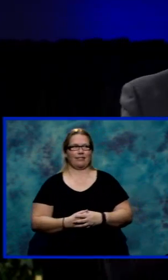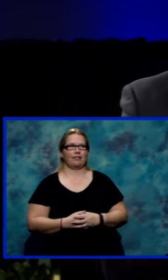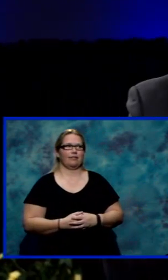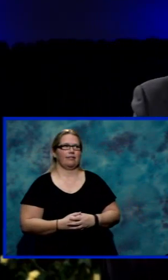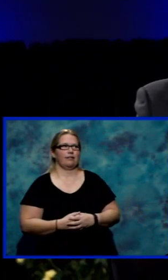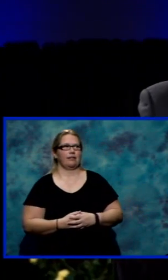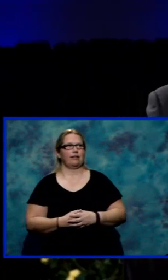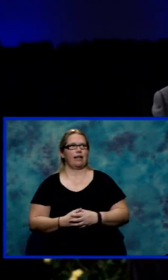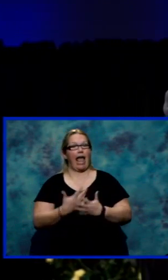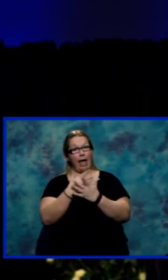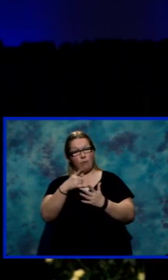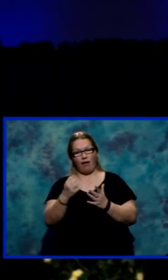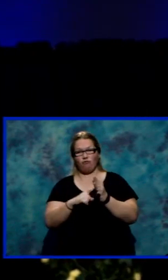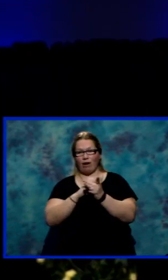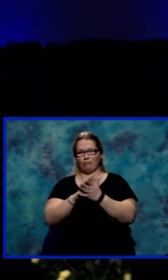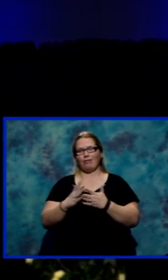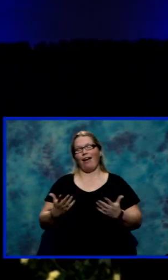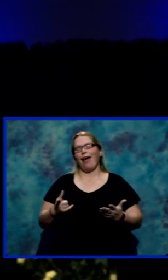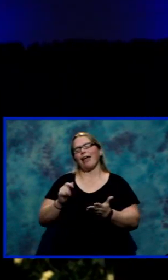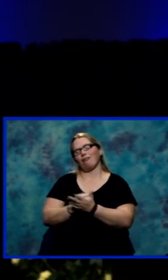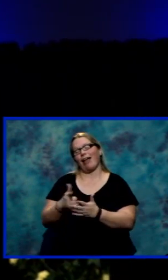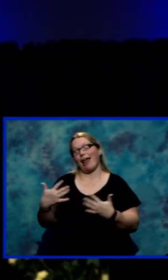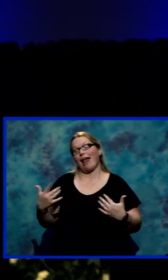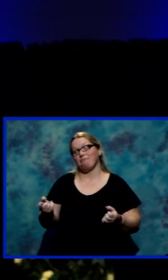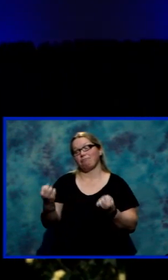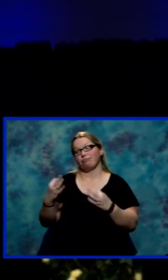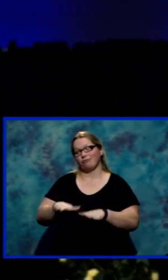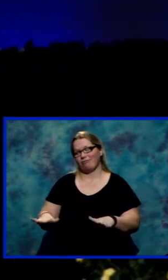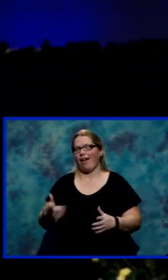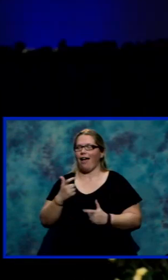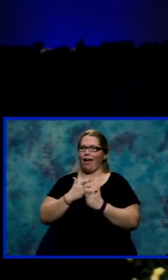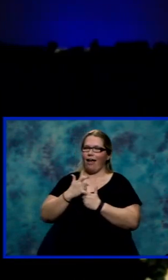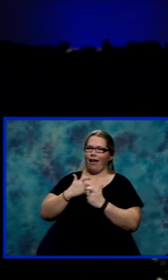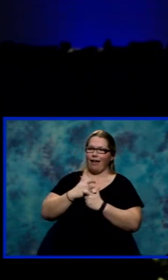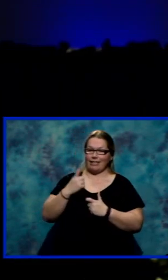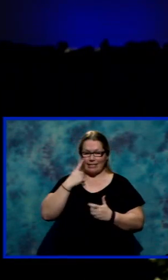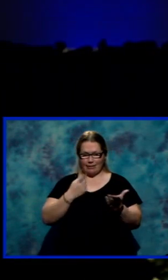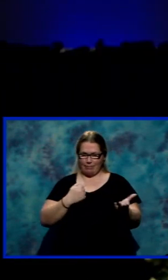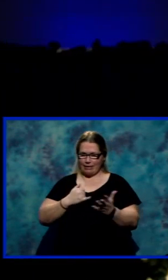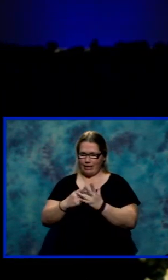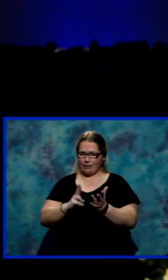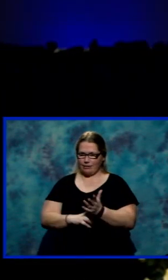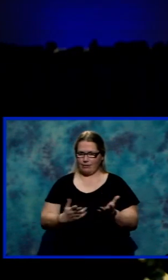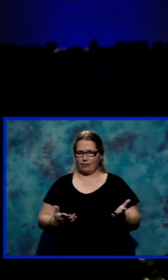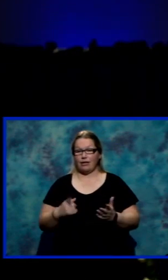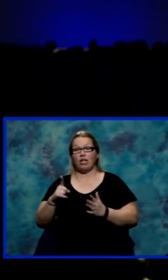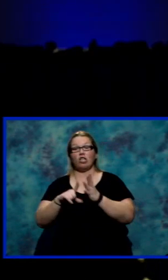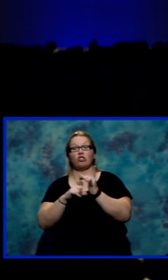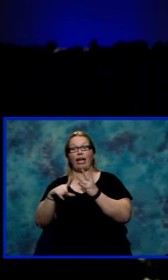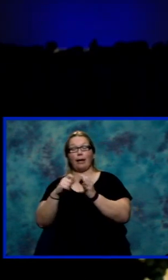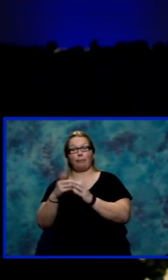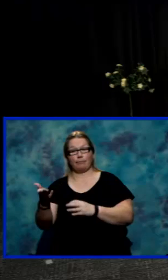How many do you have, Rachel? Oh, that's right, none. Ha, ha, ha. See a son. Hey, Jacob,